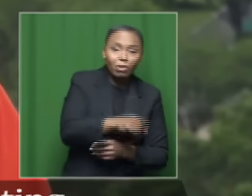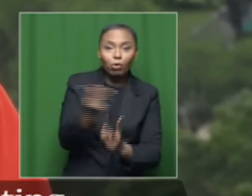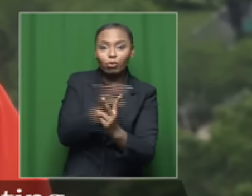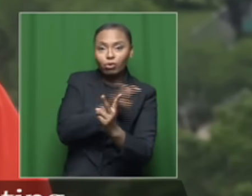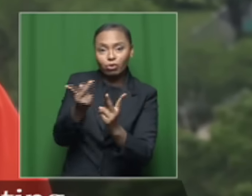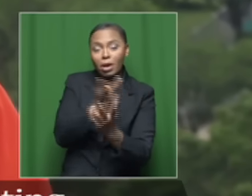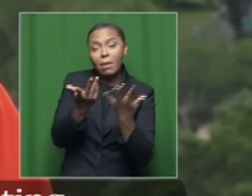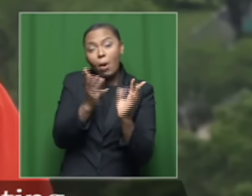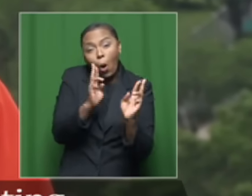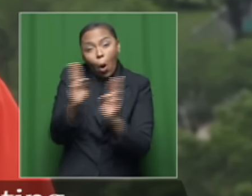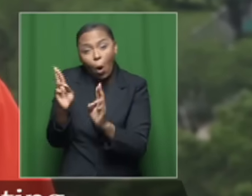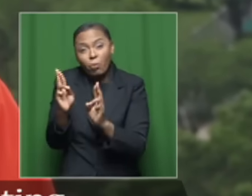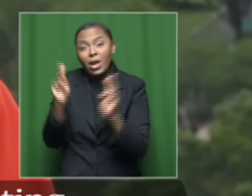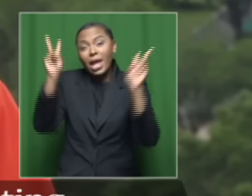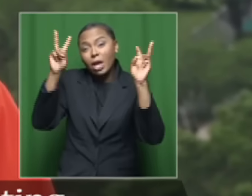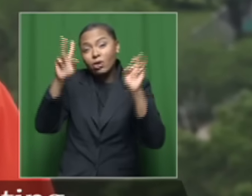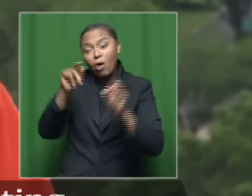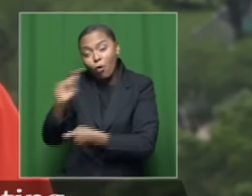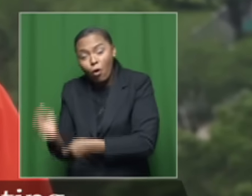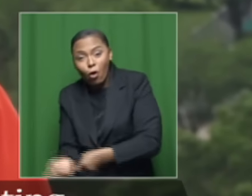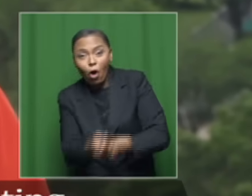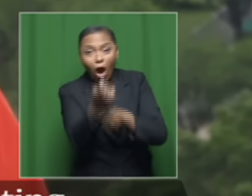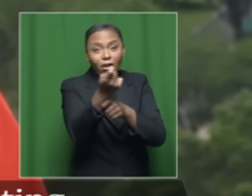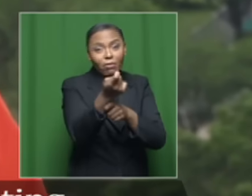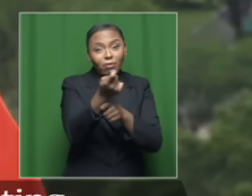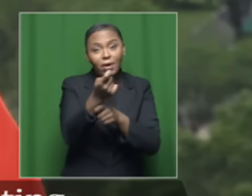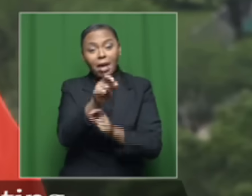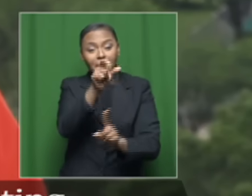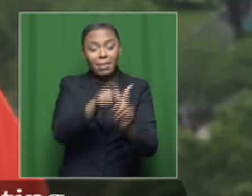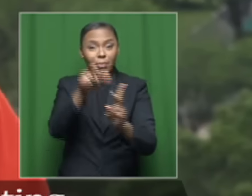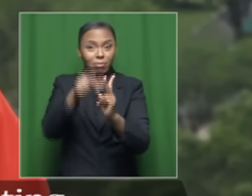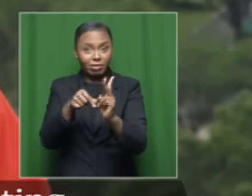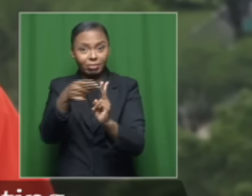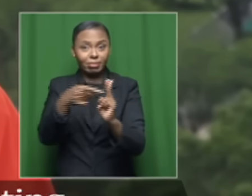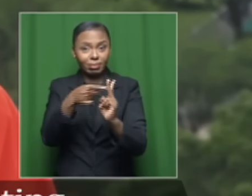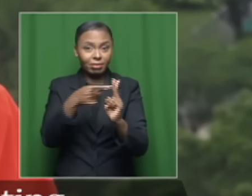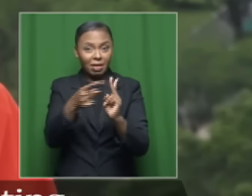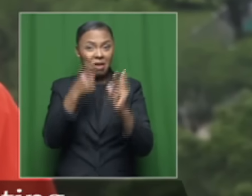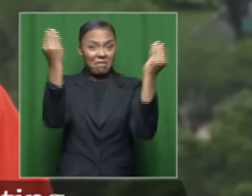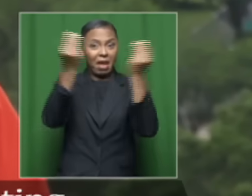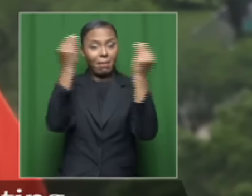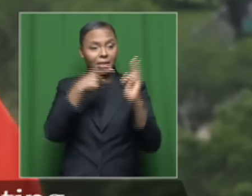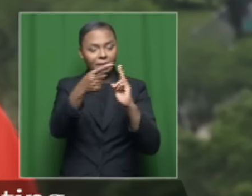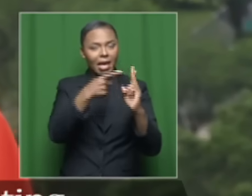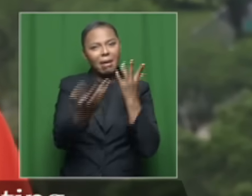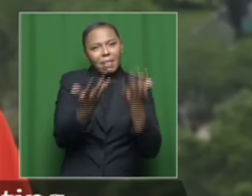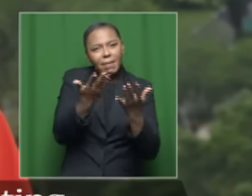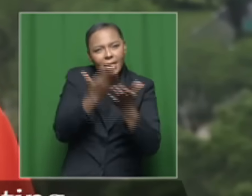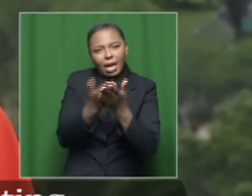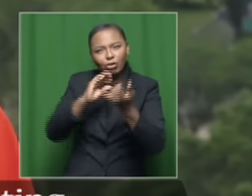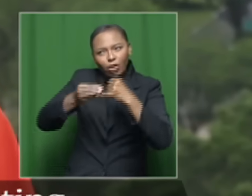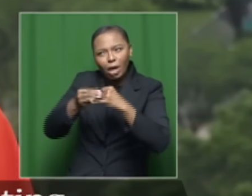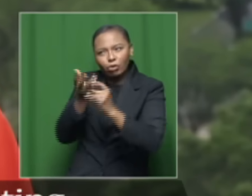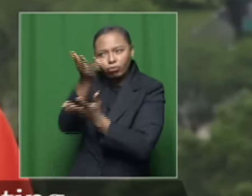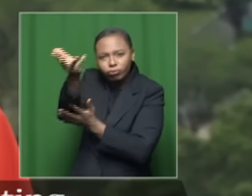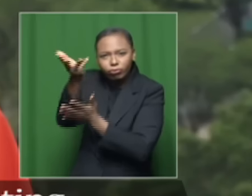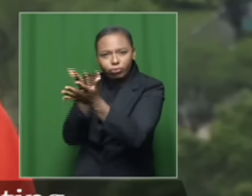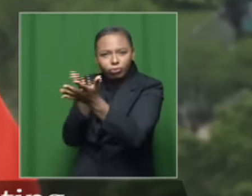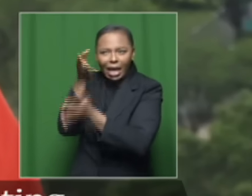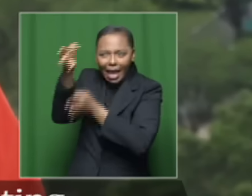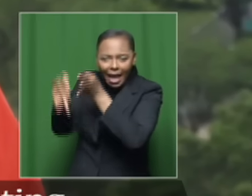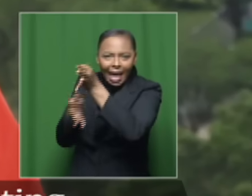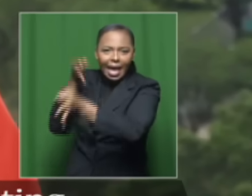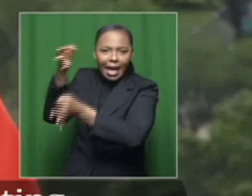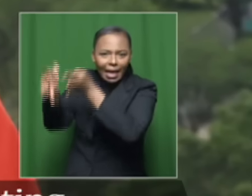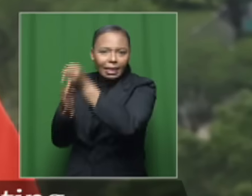those golfing stars will be able to perhaps persuade Donald Trump, explain where he